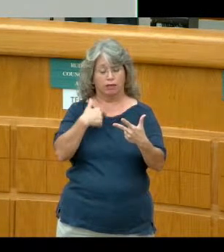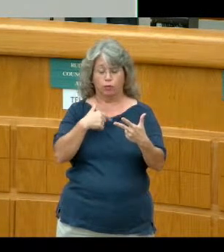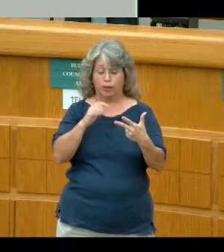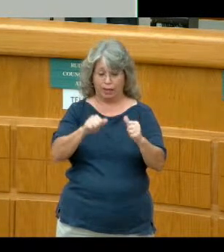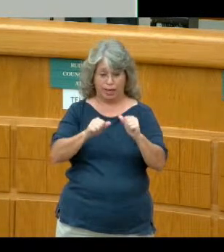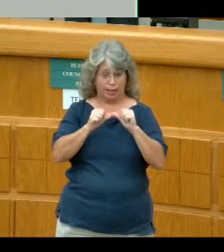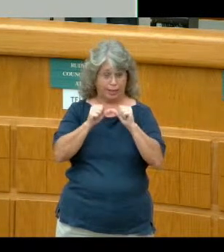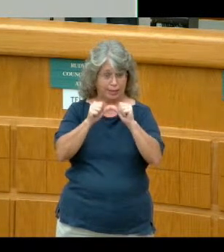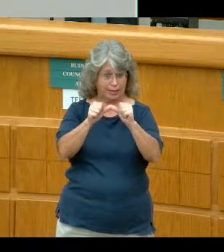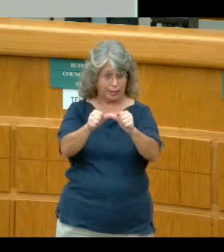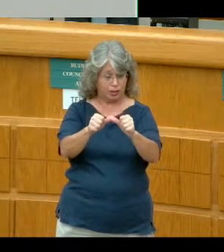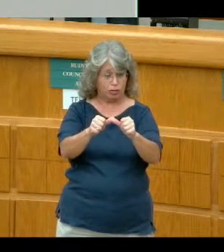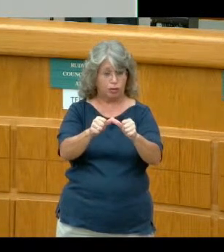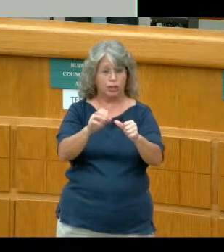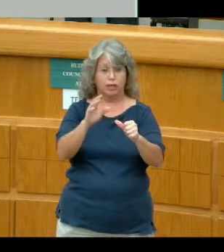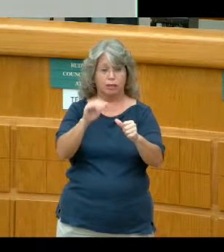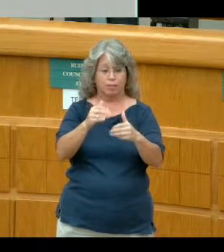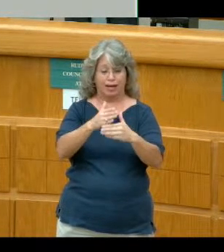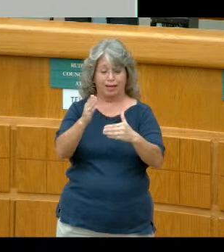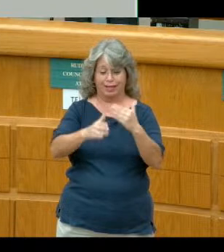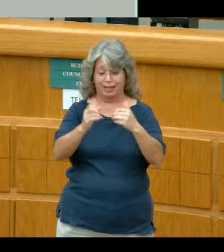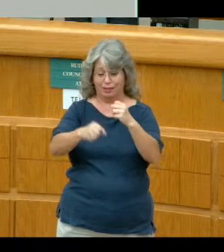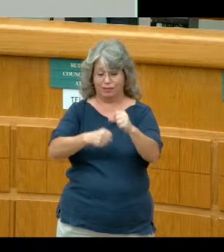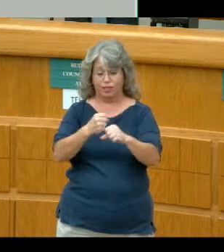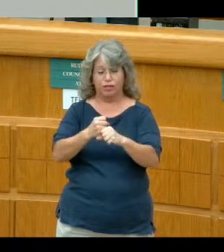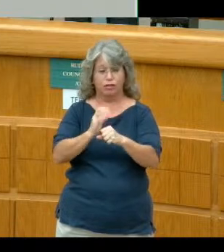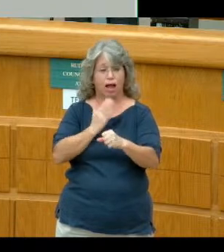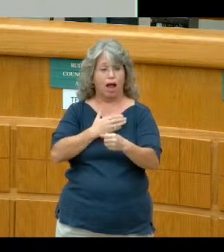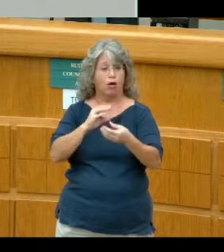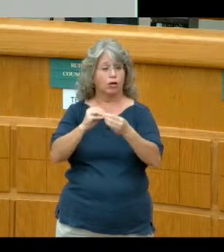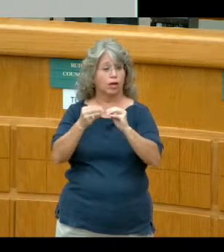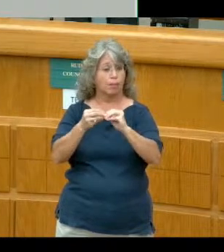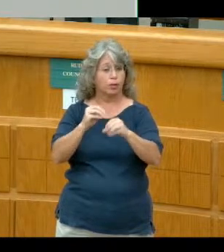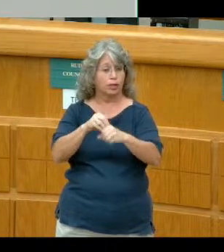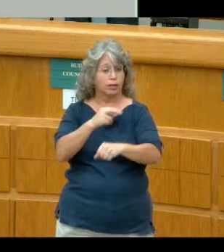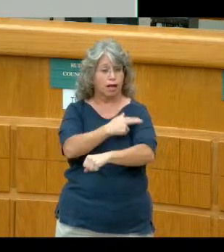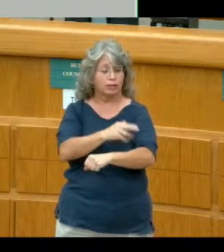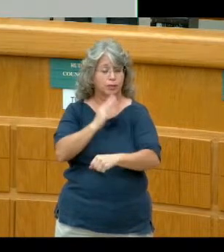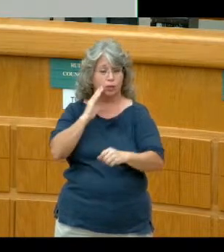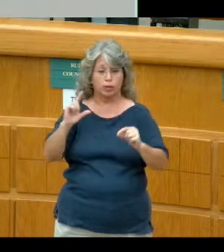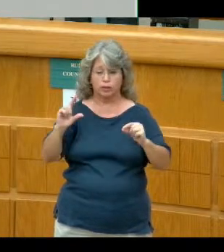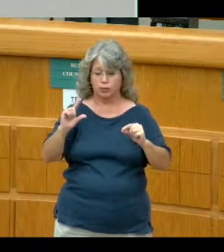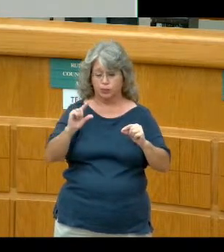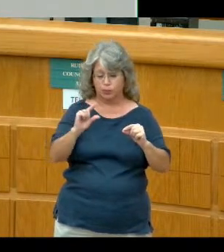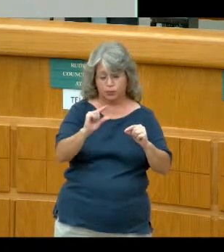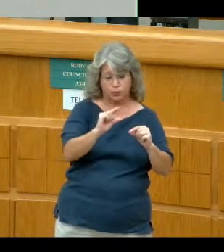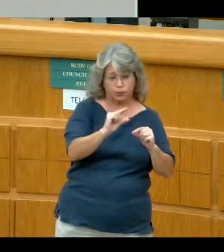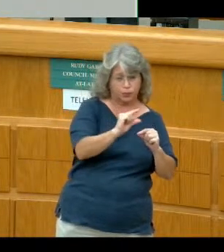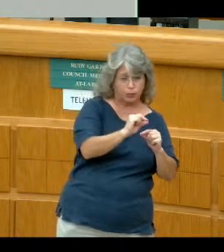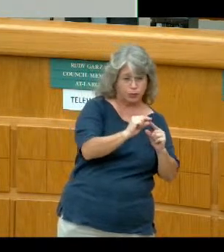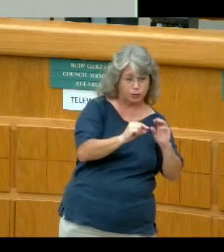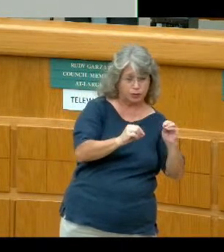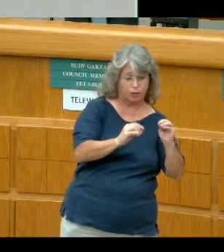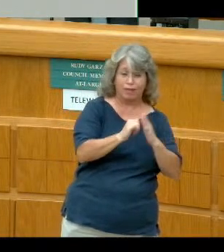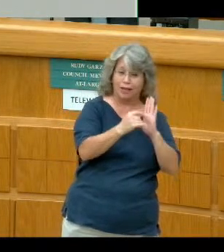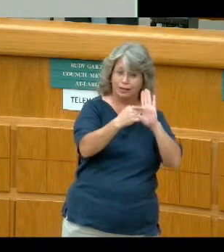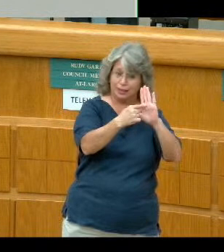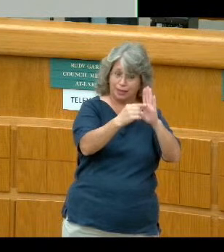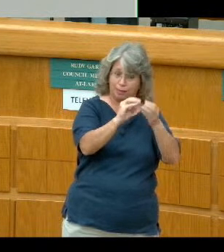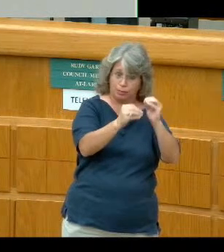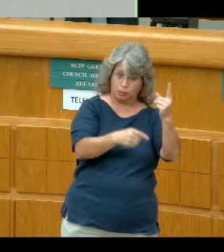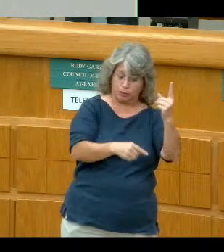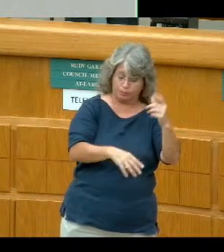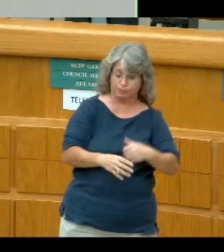the hospital will go down to almost nothing by the end of the year. And that would be a really great outcome. So that's scenario